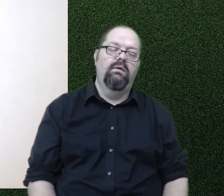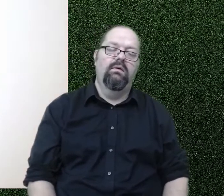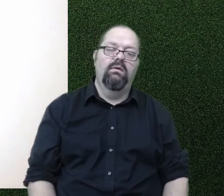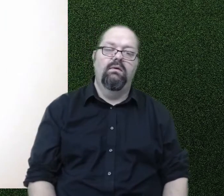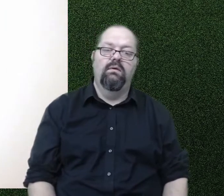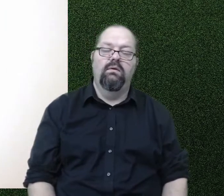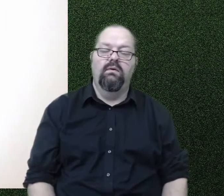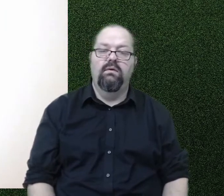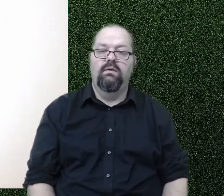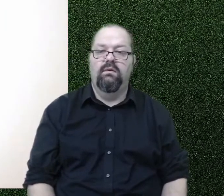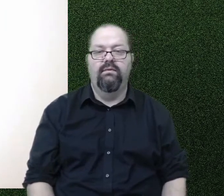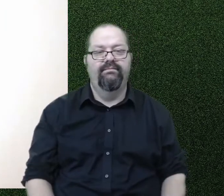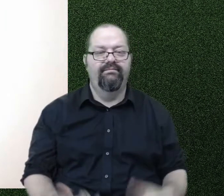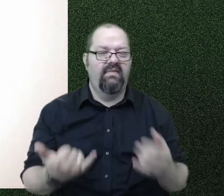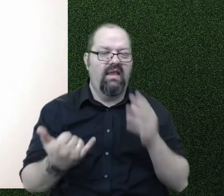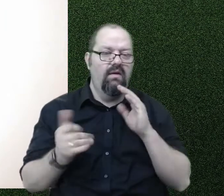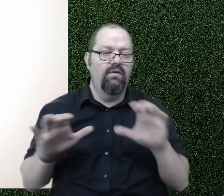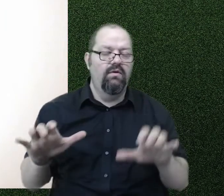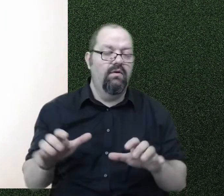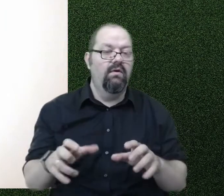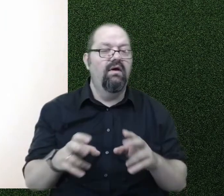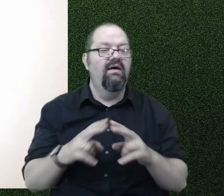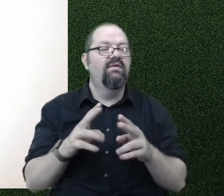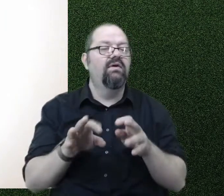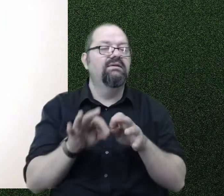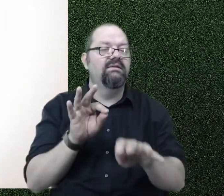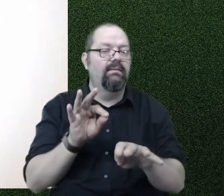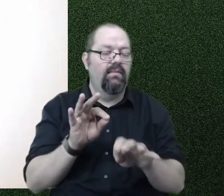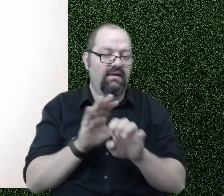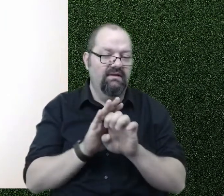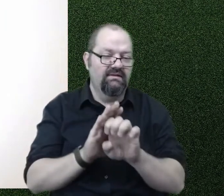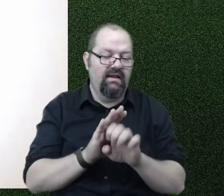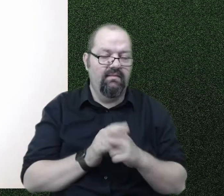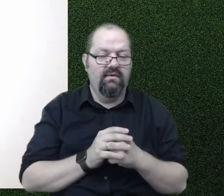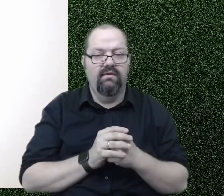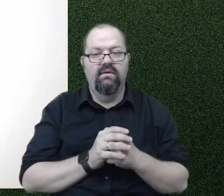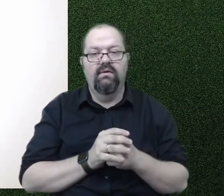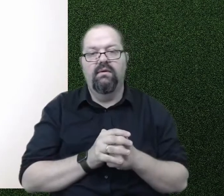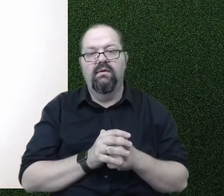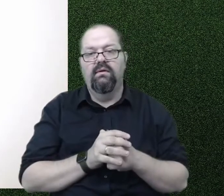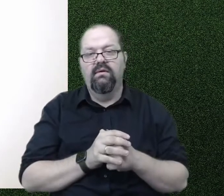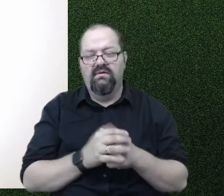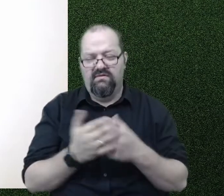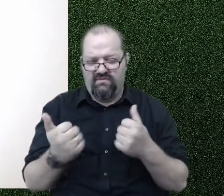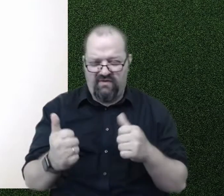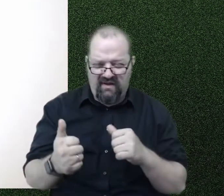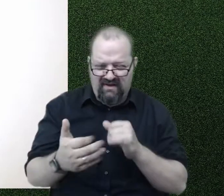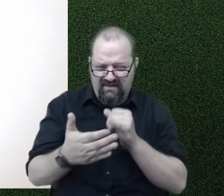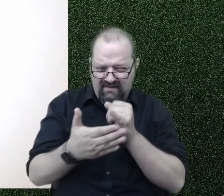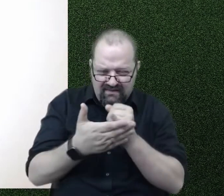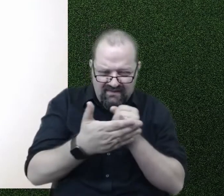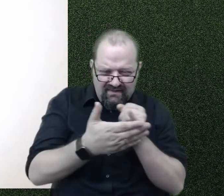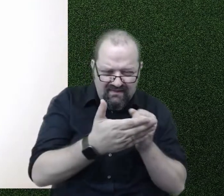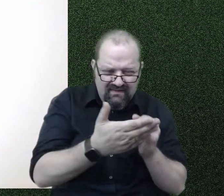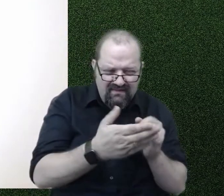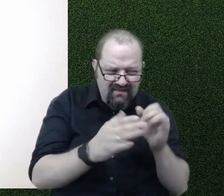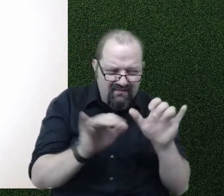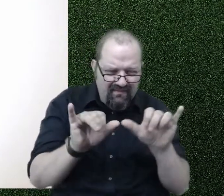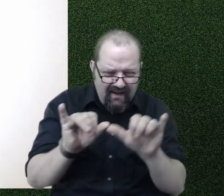I'm going to do a very simple example. I'm going to try to make my tick marks as evenly spaced as possible because it'll be